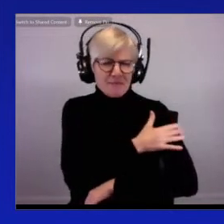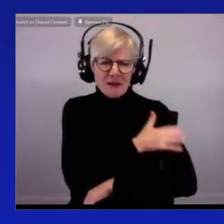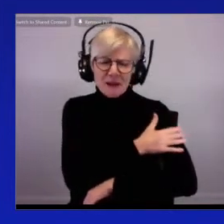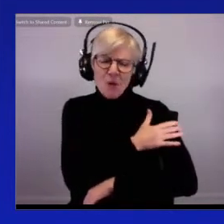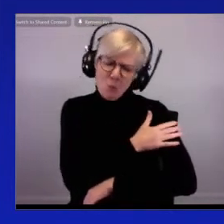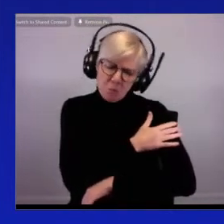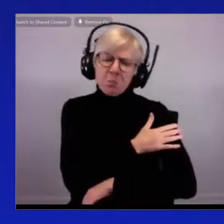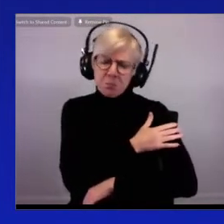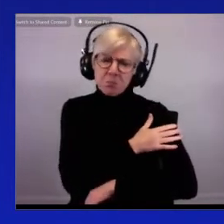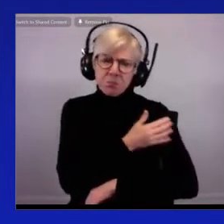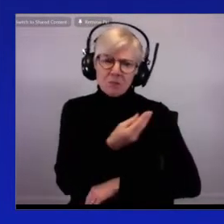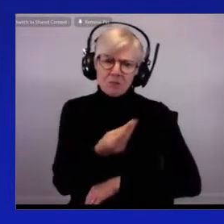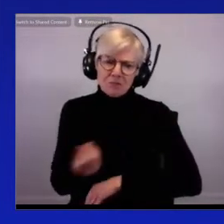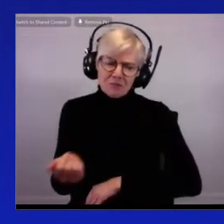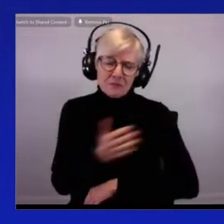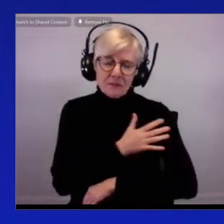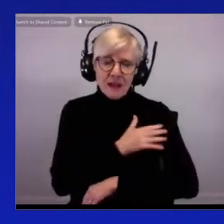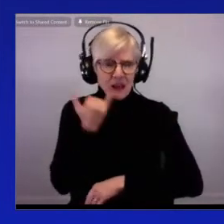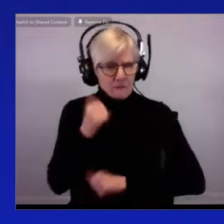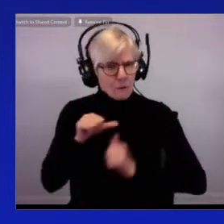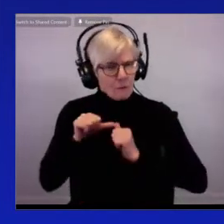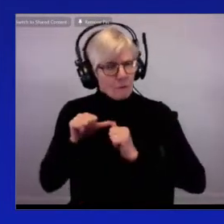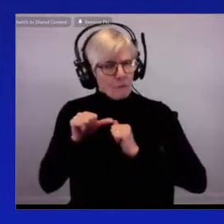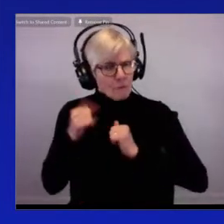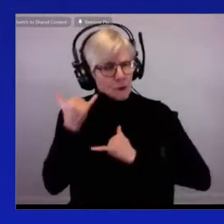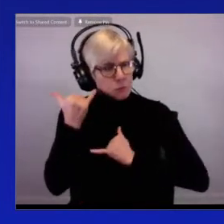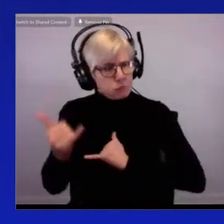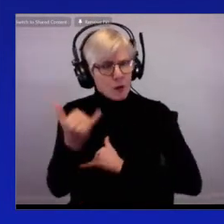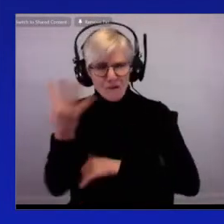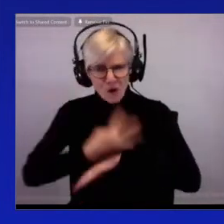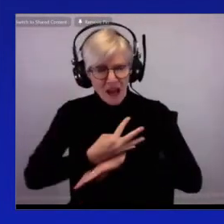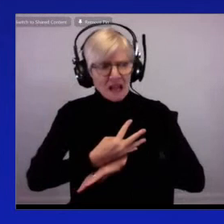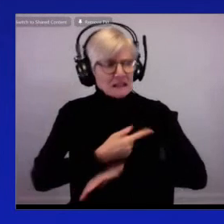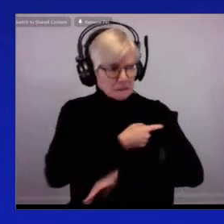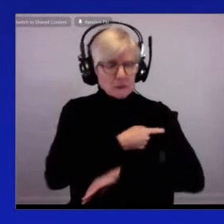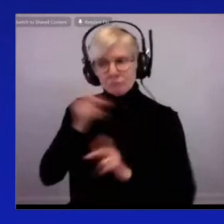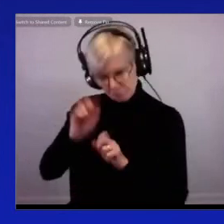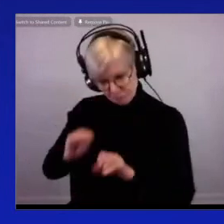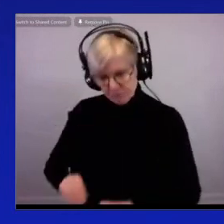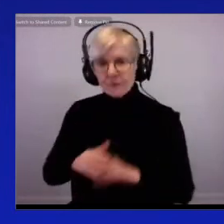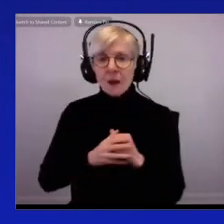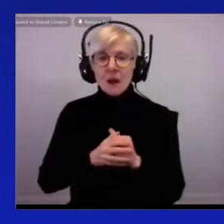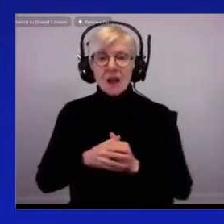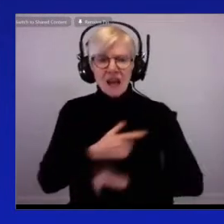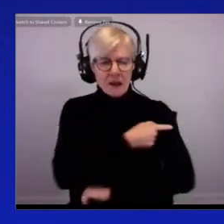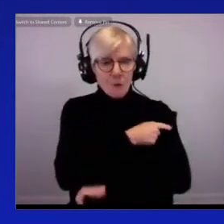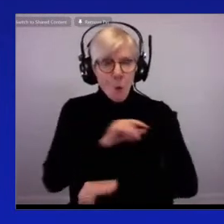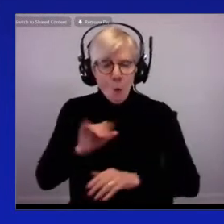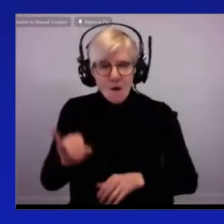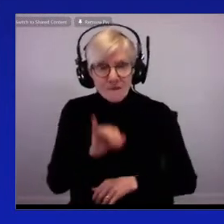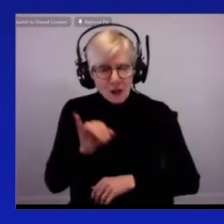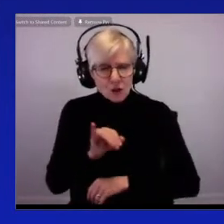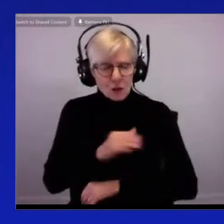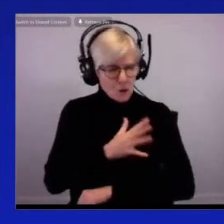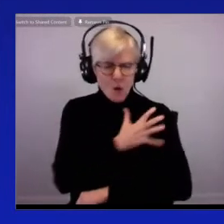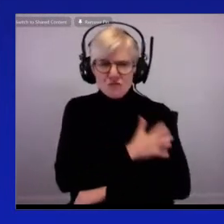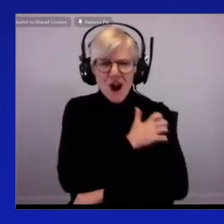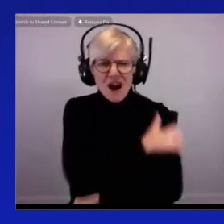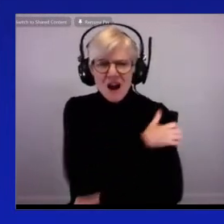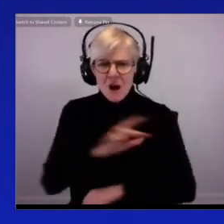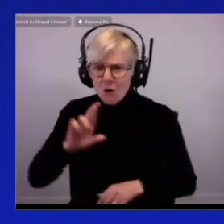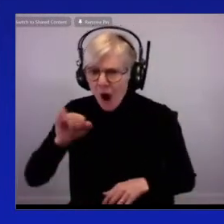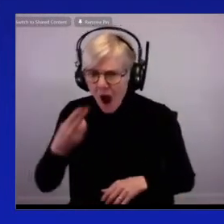days. If somebody had an infection at the injection site, a rash around the injection